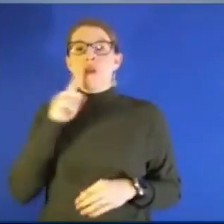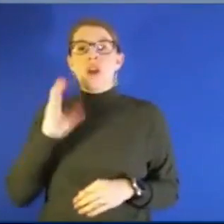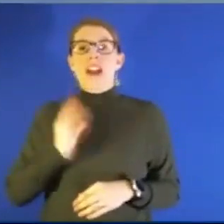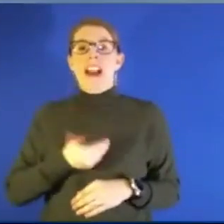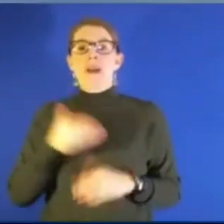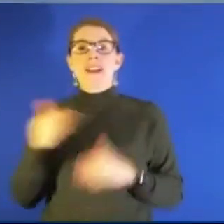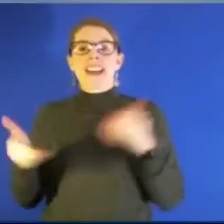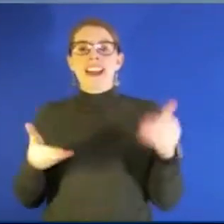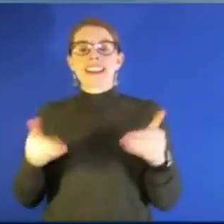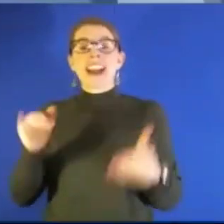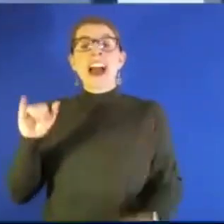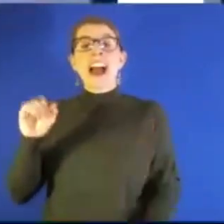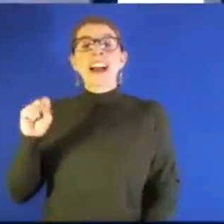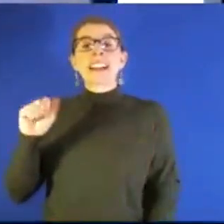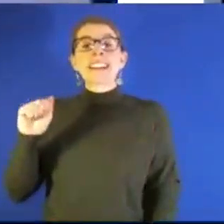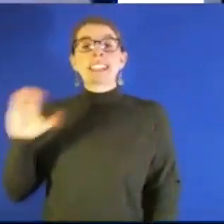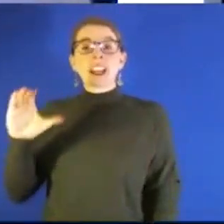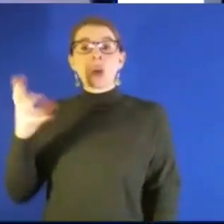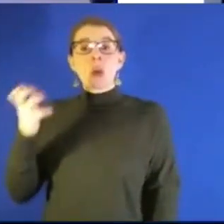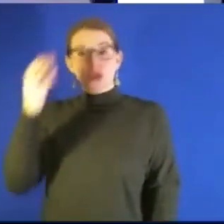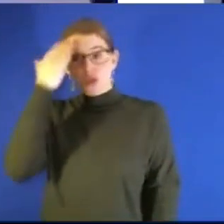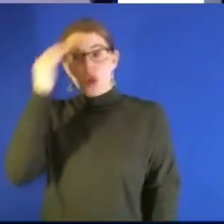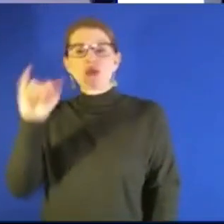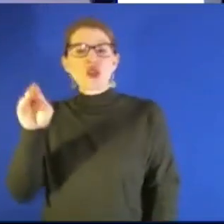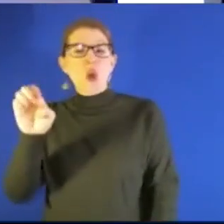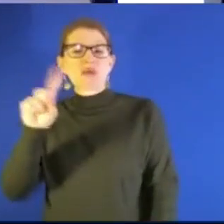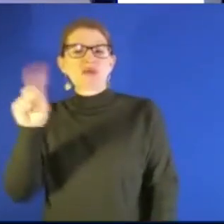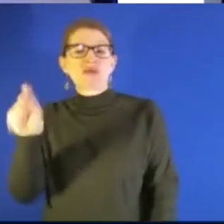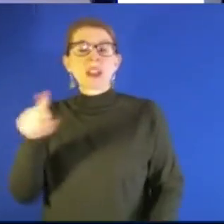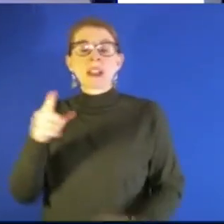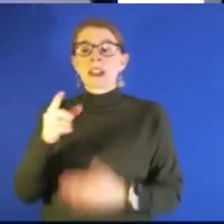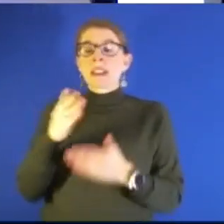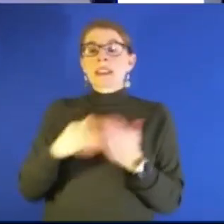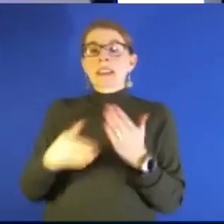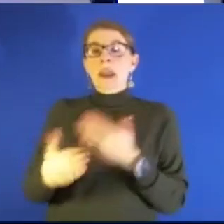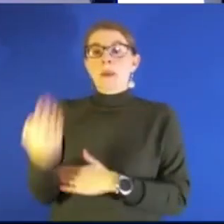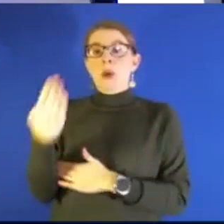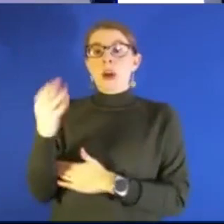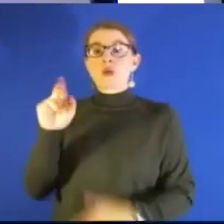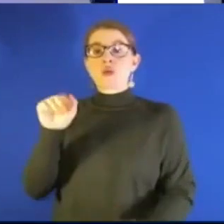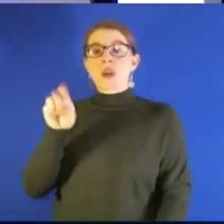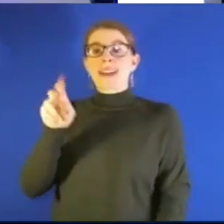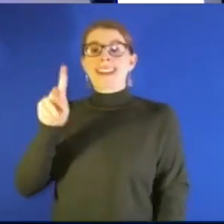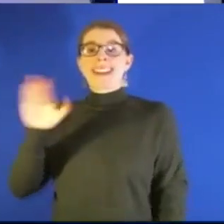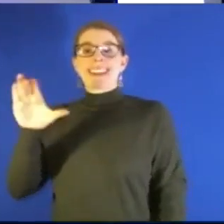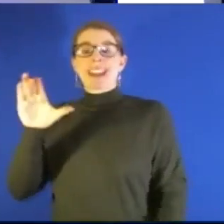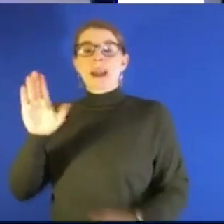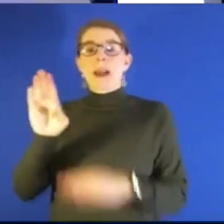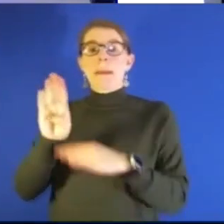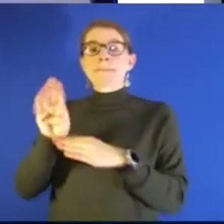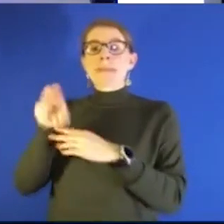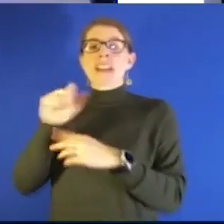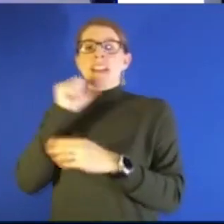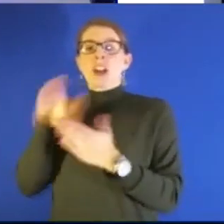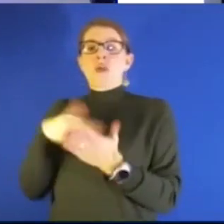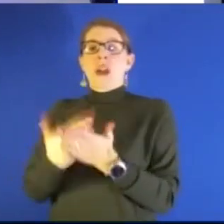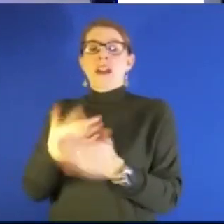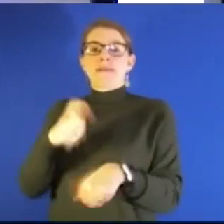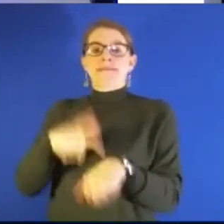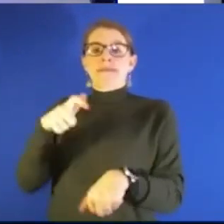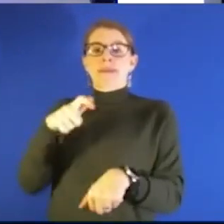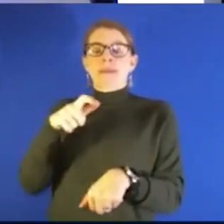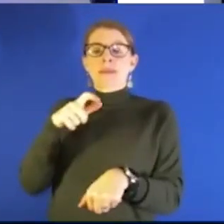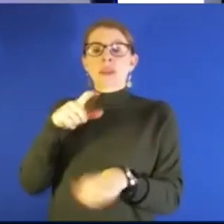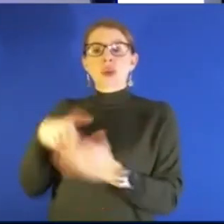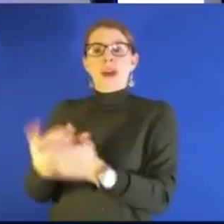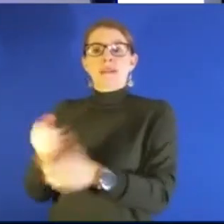wants to know, he's noticed that some mornings his Ride KC bus hasn't come soon enough to get him to work. Is that because bus companies are cutting back on